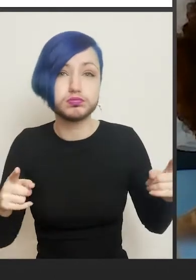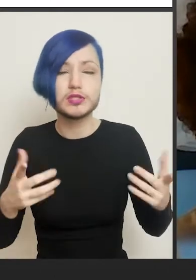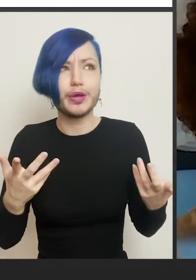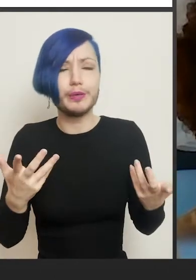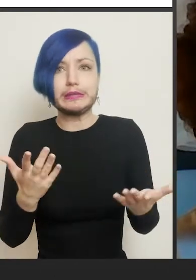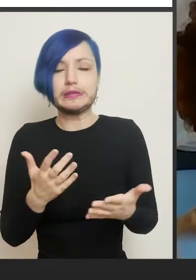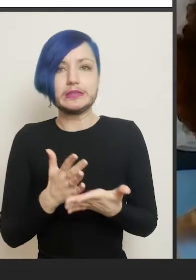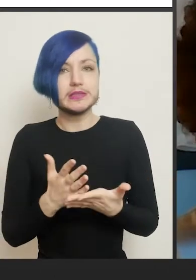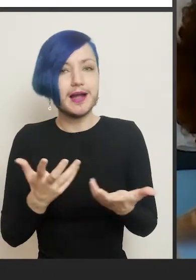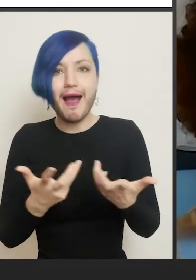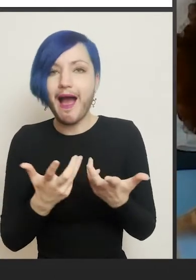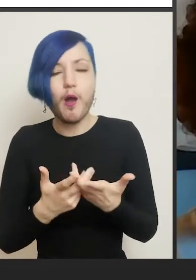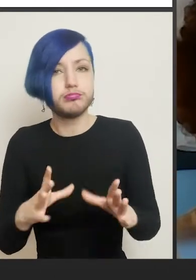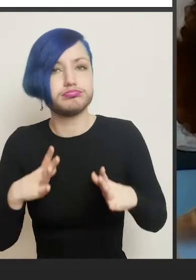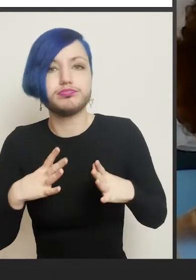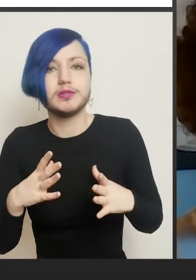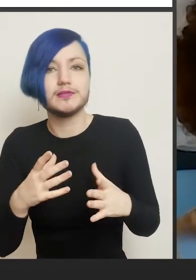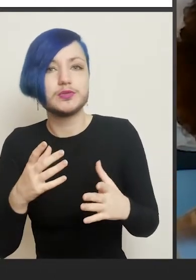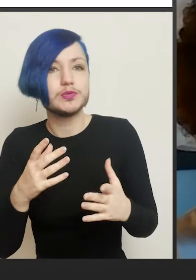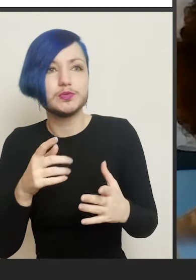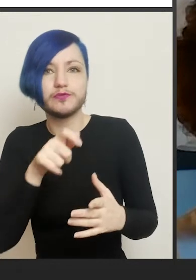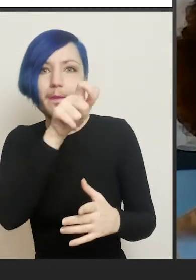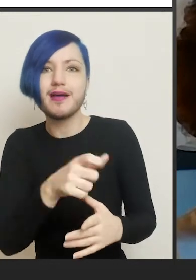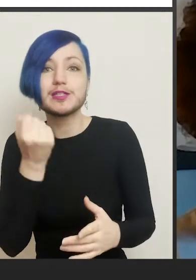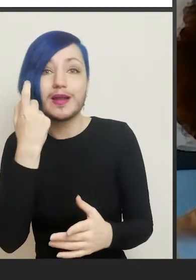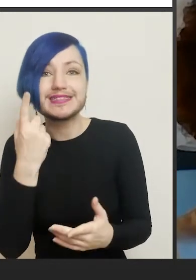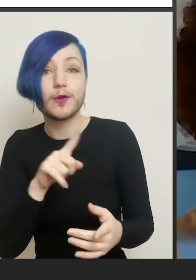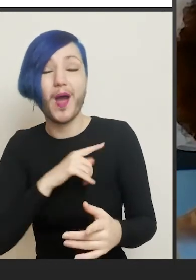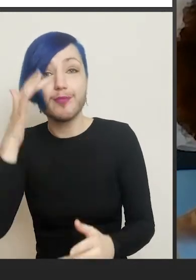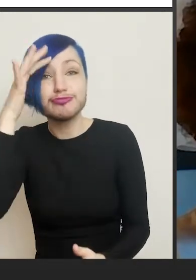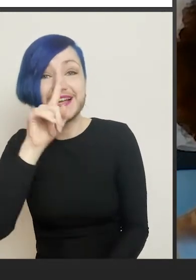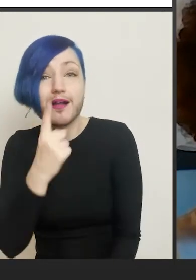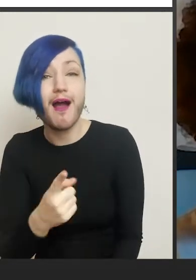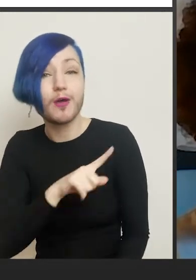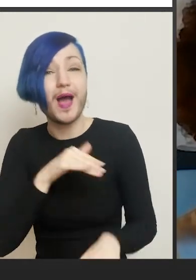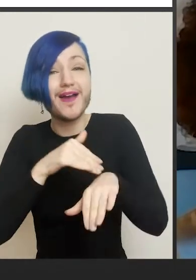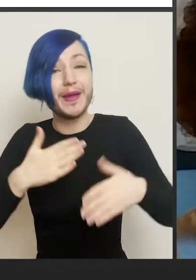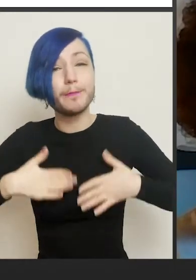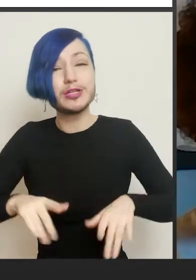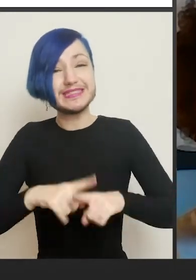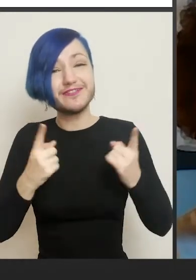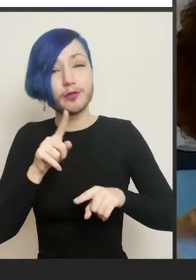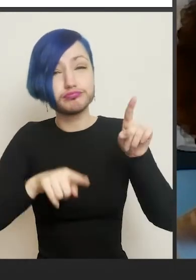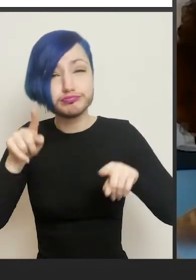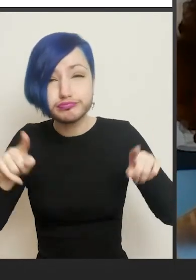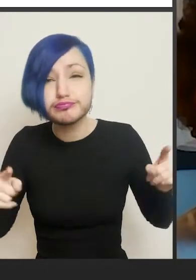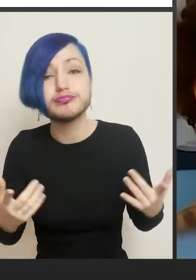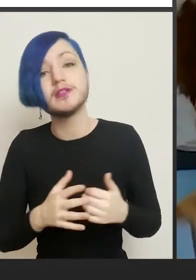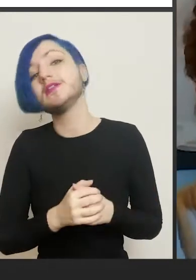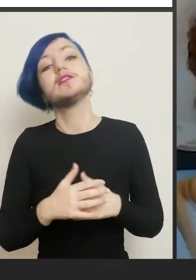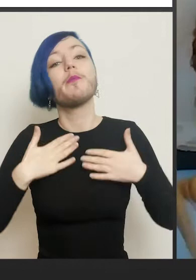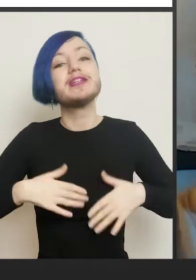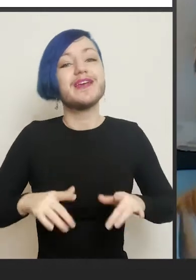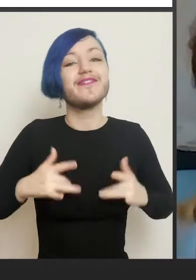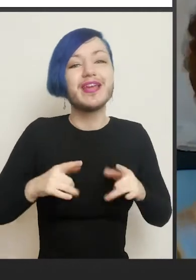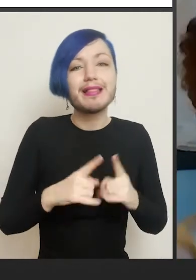prepare people for understanding that when we can't, there's very little to use to predict how the body might